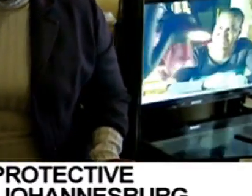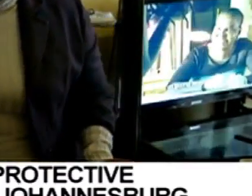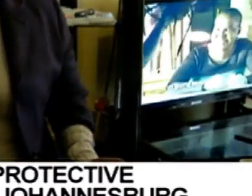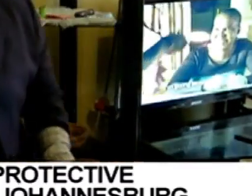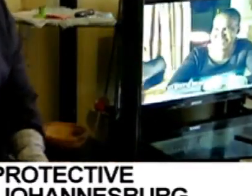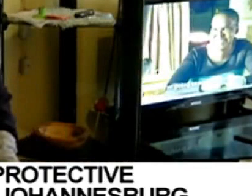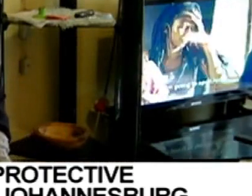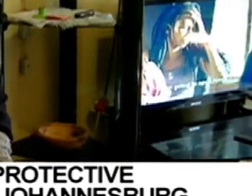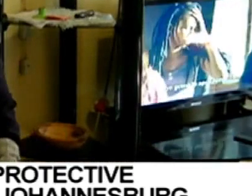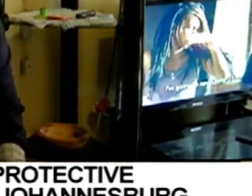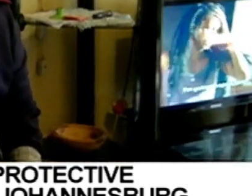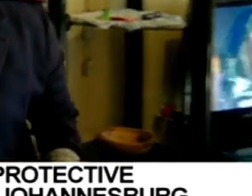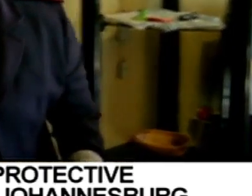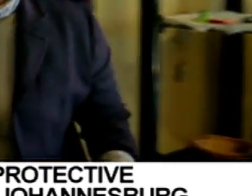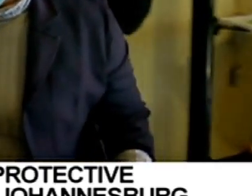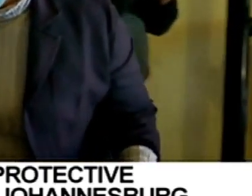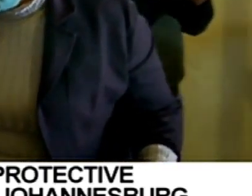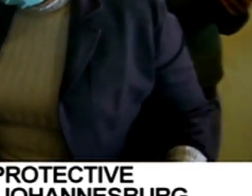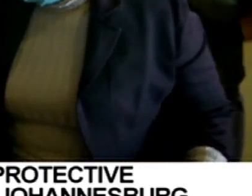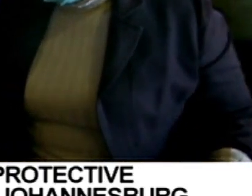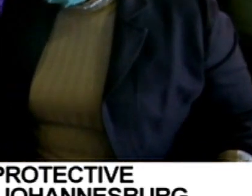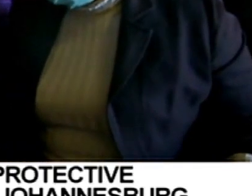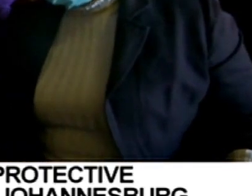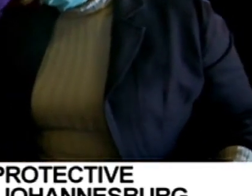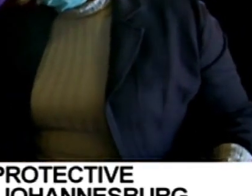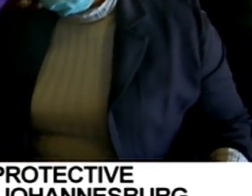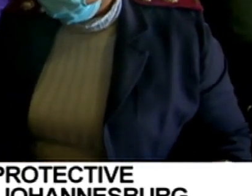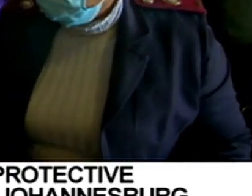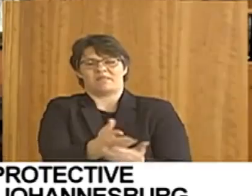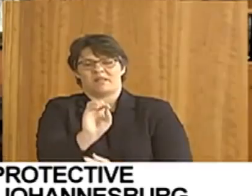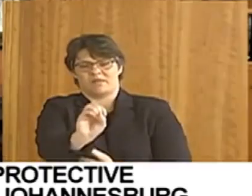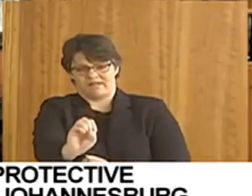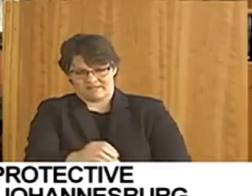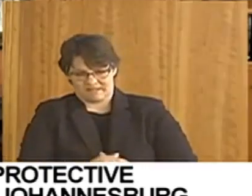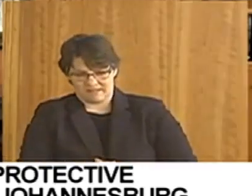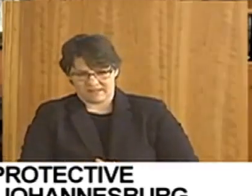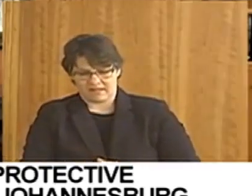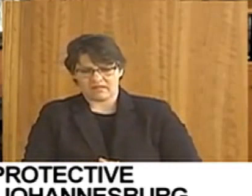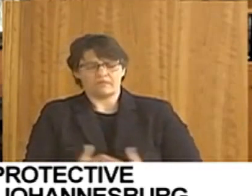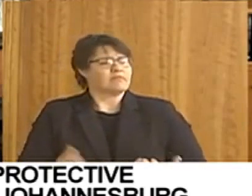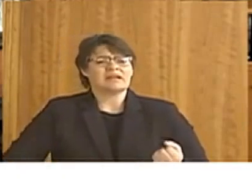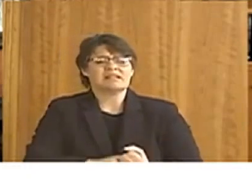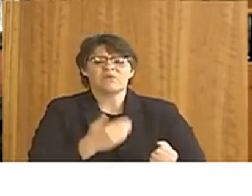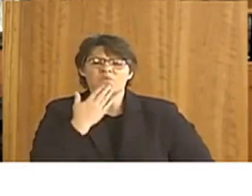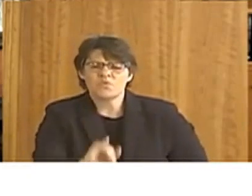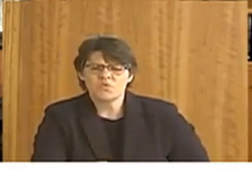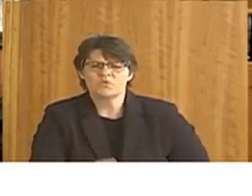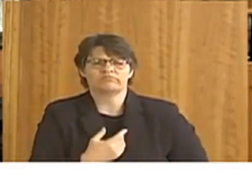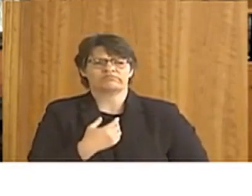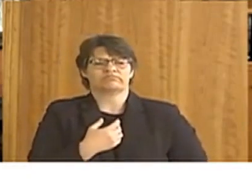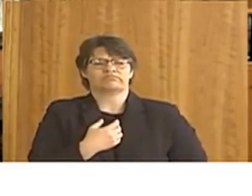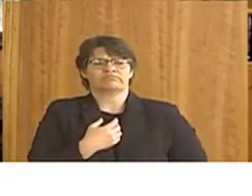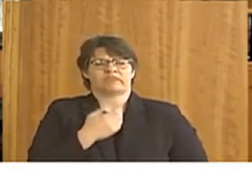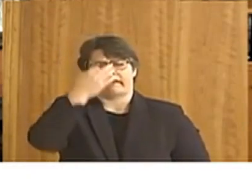equipment worldwide threatens the work done to curb the spread of the virus. With the assistance of various governments